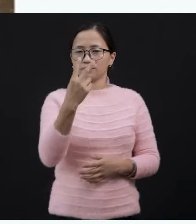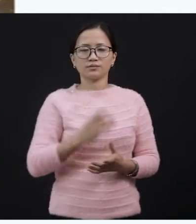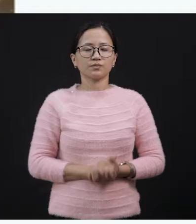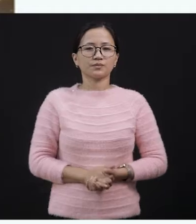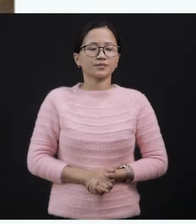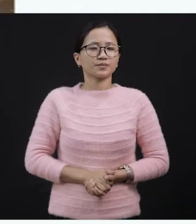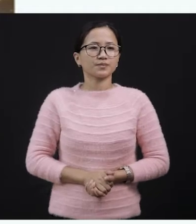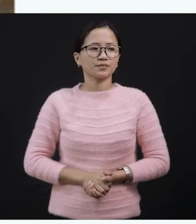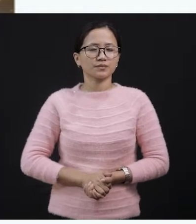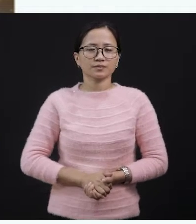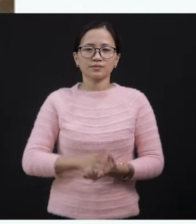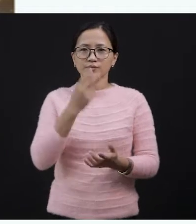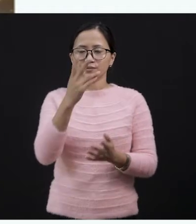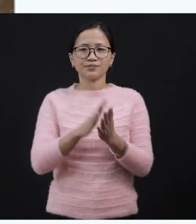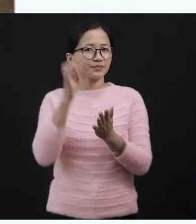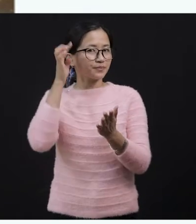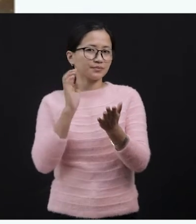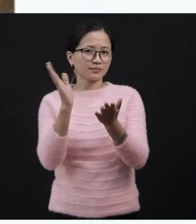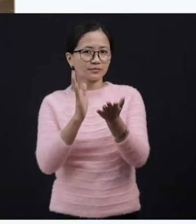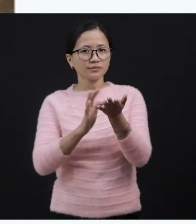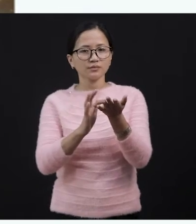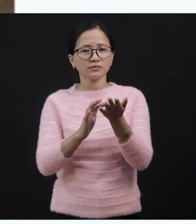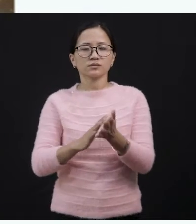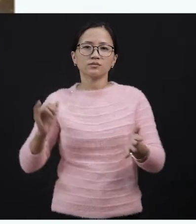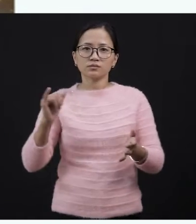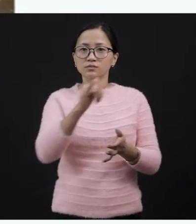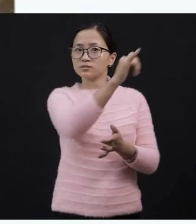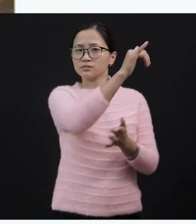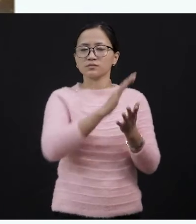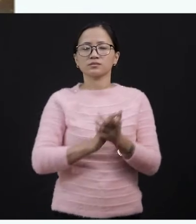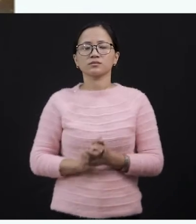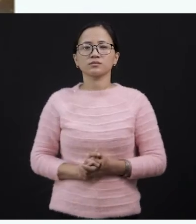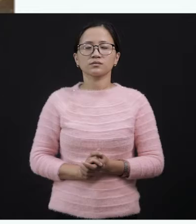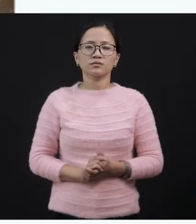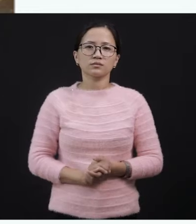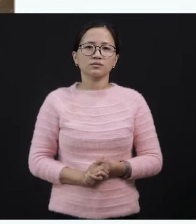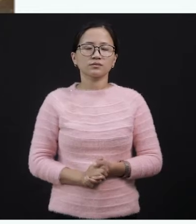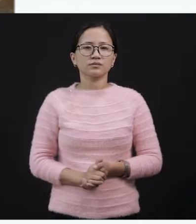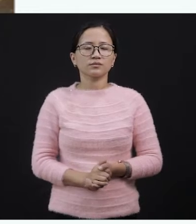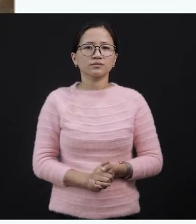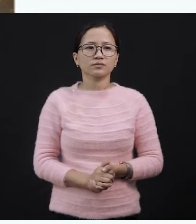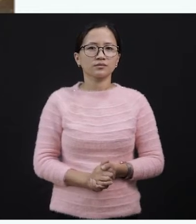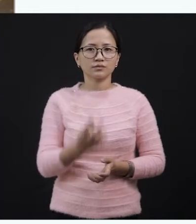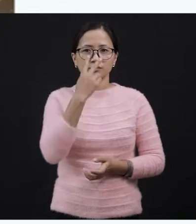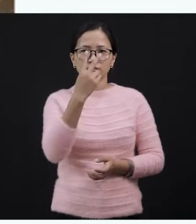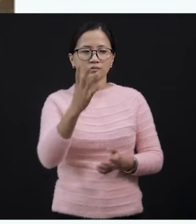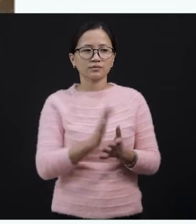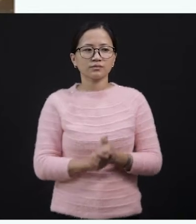So here we can see the shadow of a flying plane, right? This is the shadow. So you can